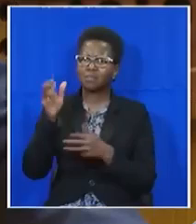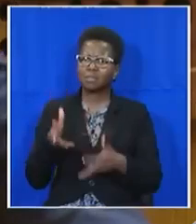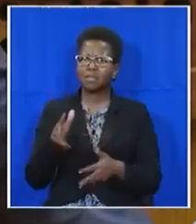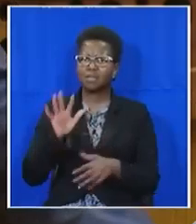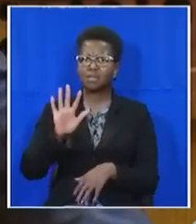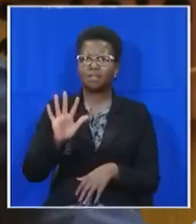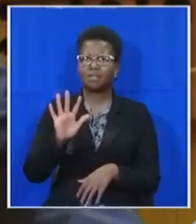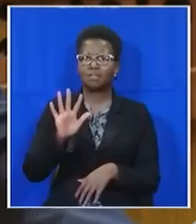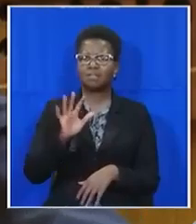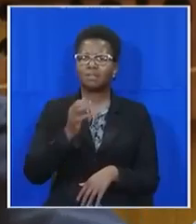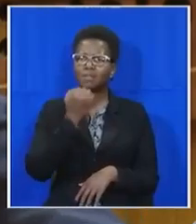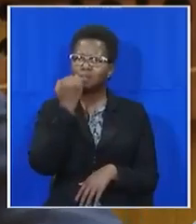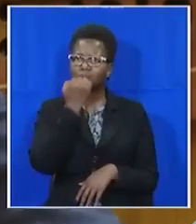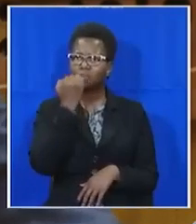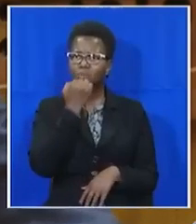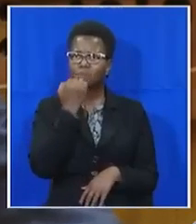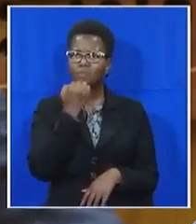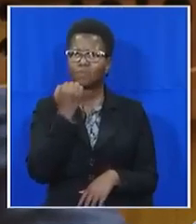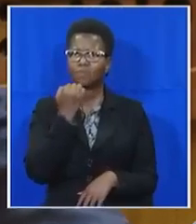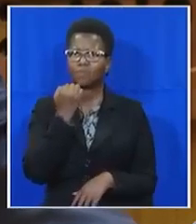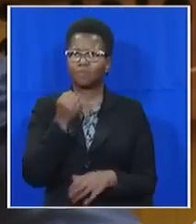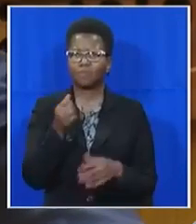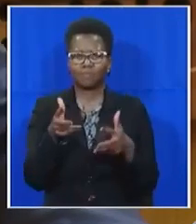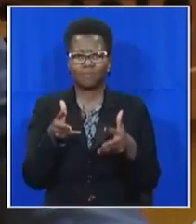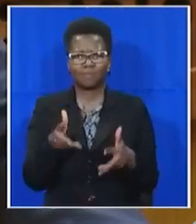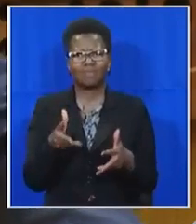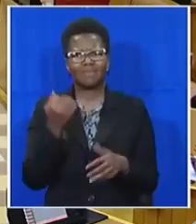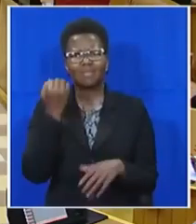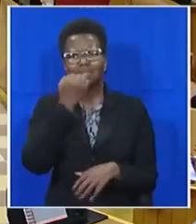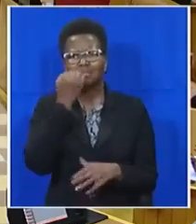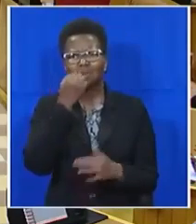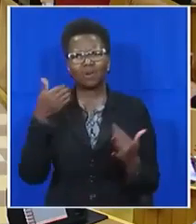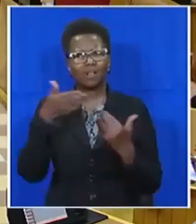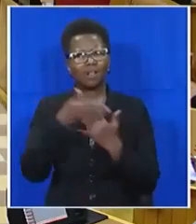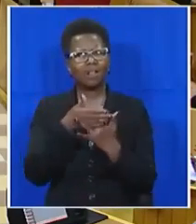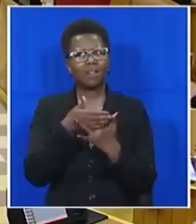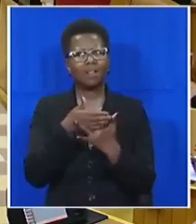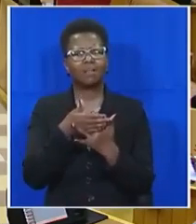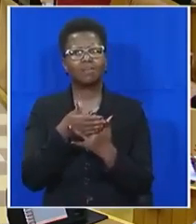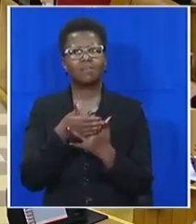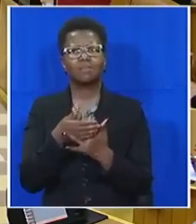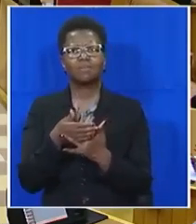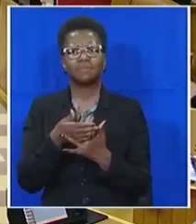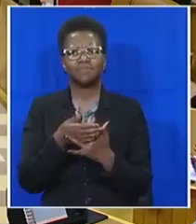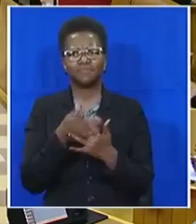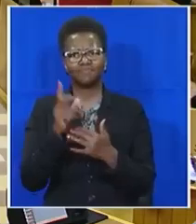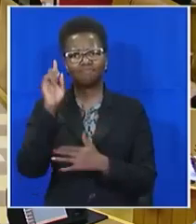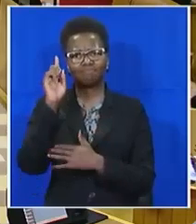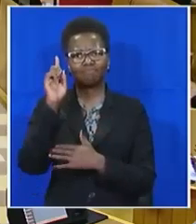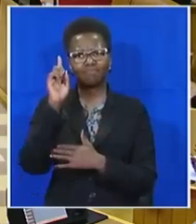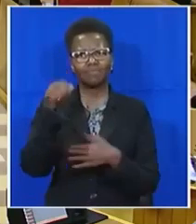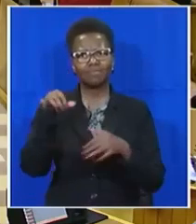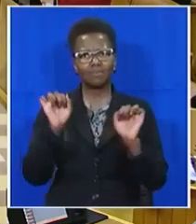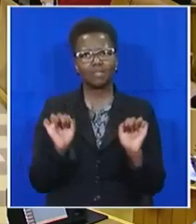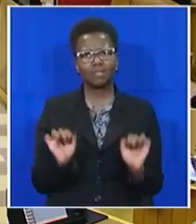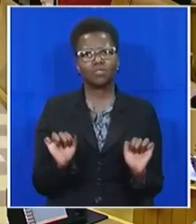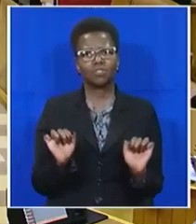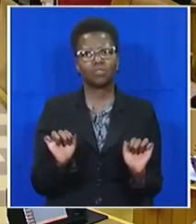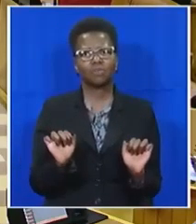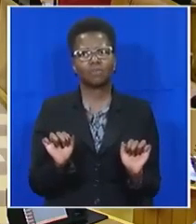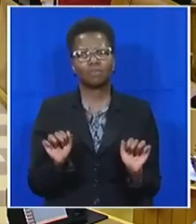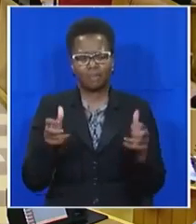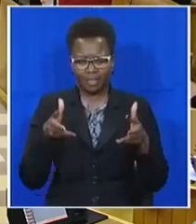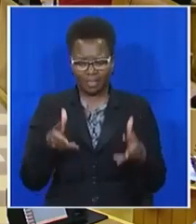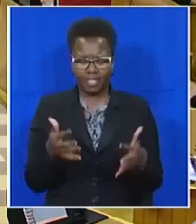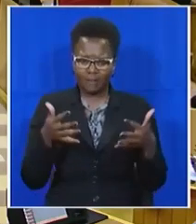question. order. It's as simple as that. And I will not withdraw. Point of order, Chair. Point of order, Chair. But we have I raised was the up point of first. order